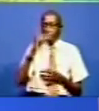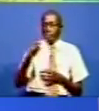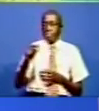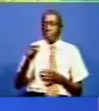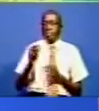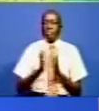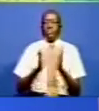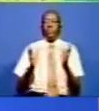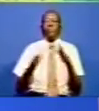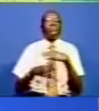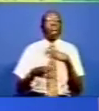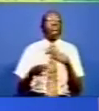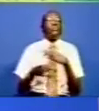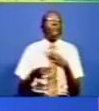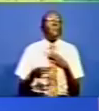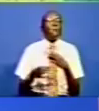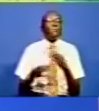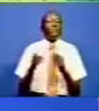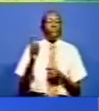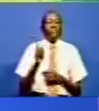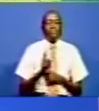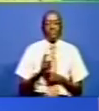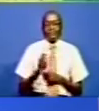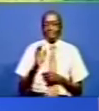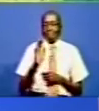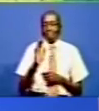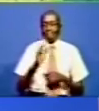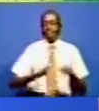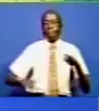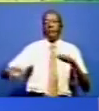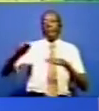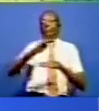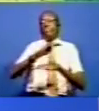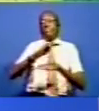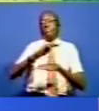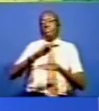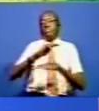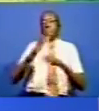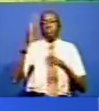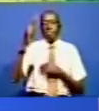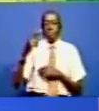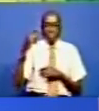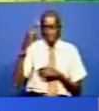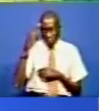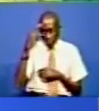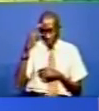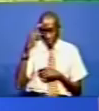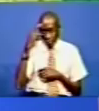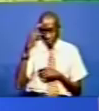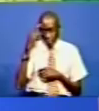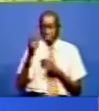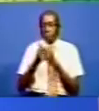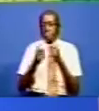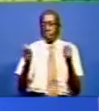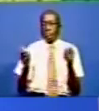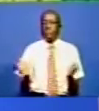public interest should be the overriding criteria. The well-being of